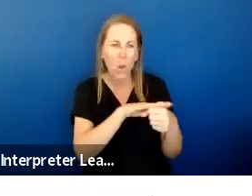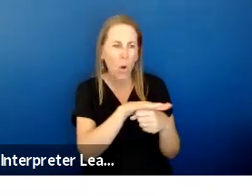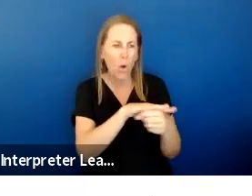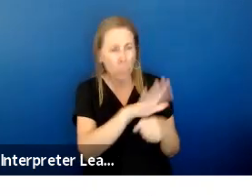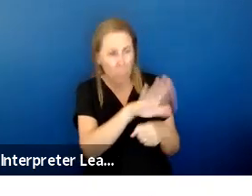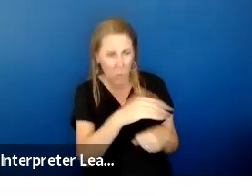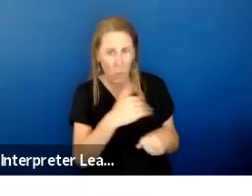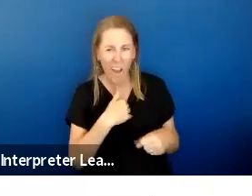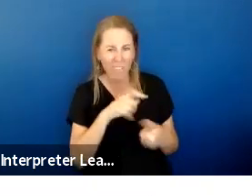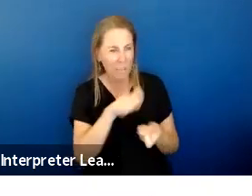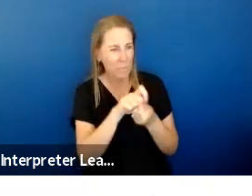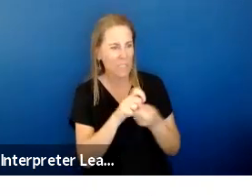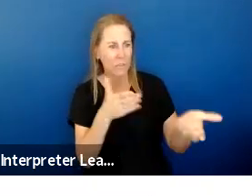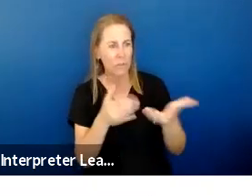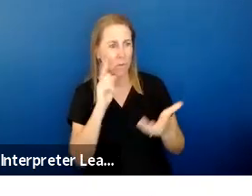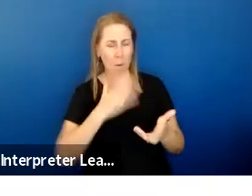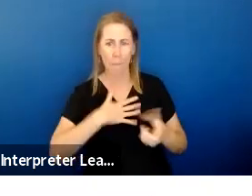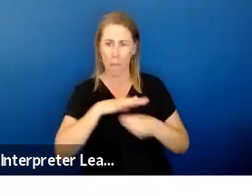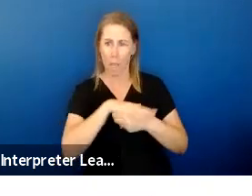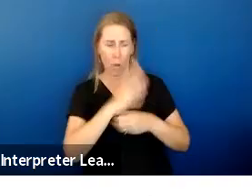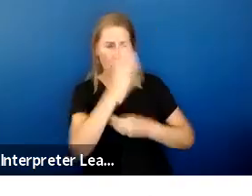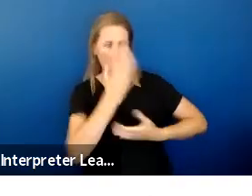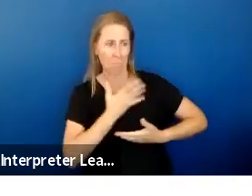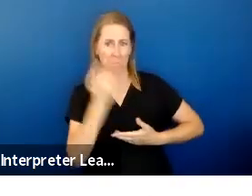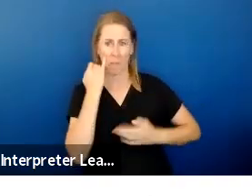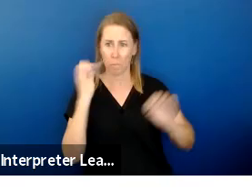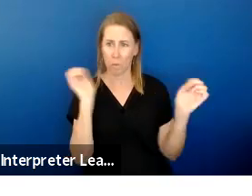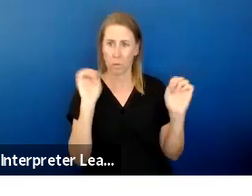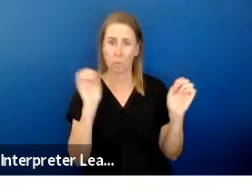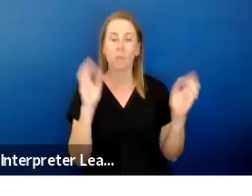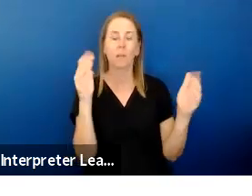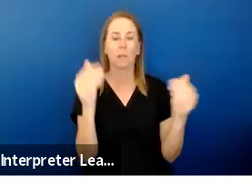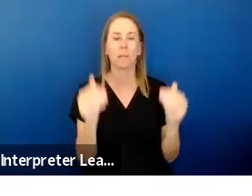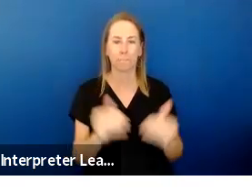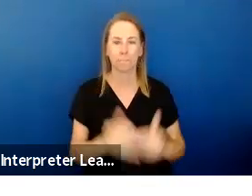area. Next slide, please.